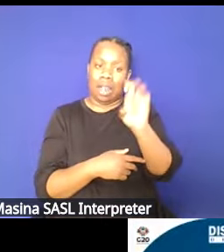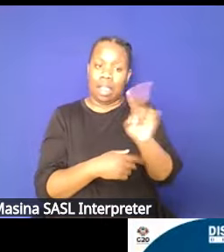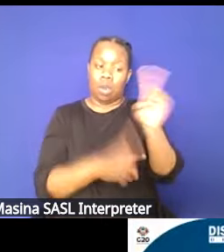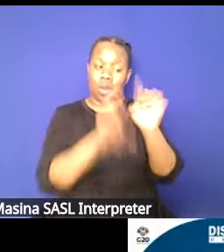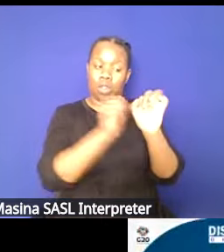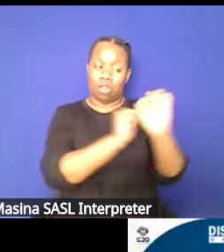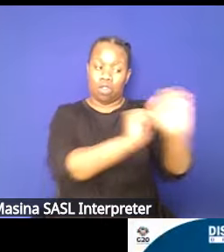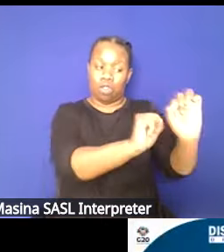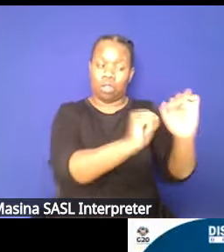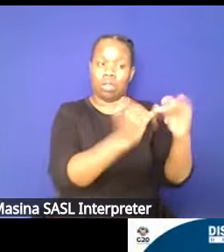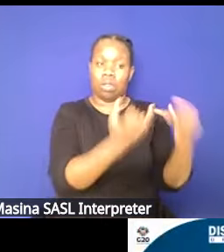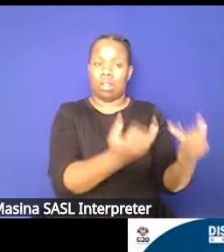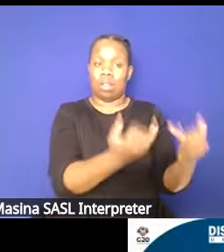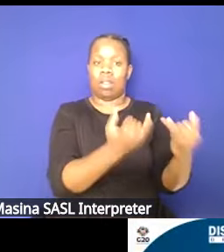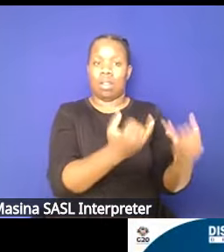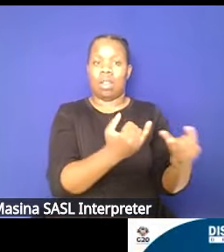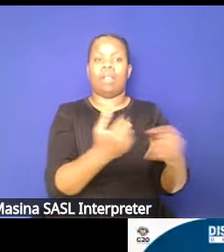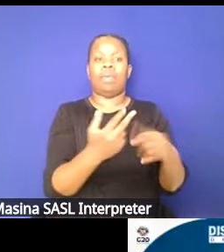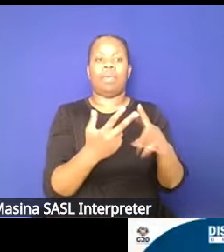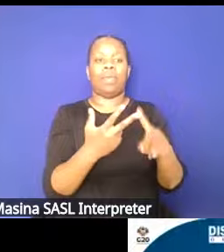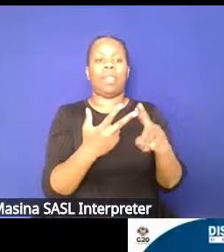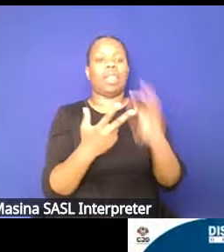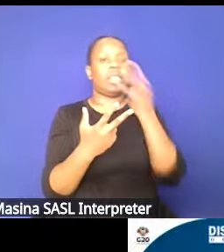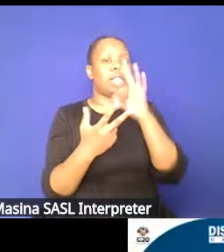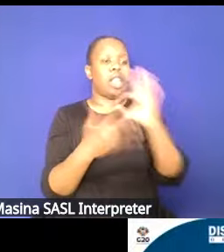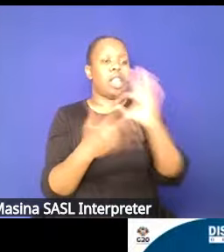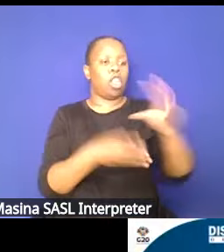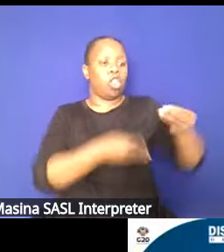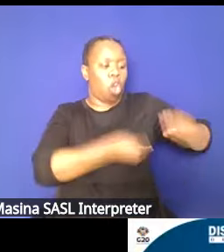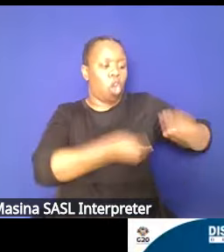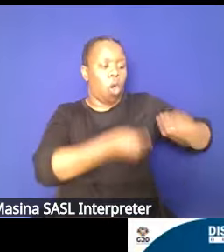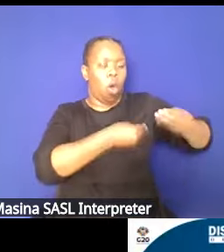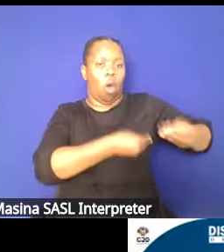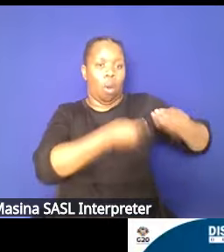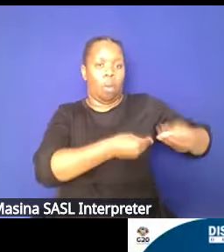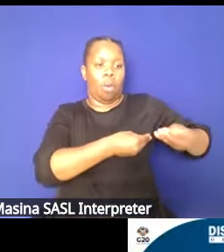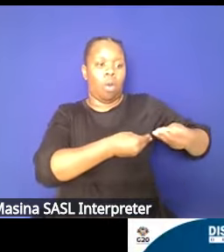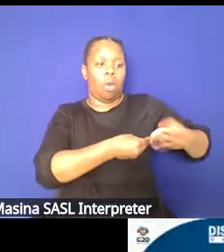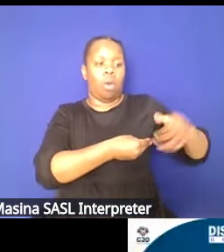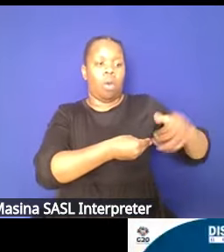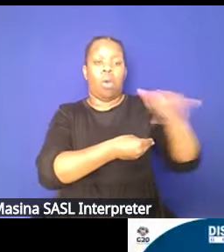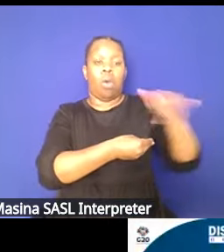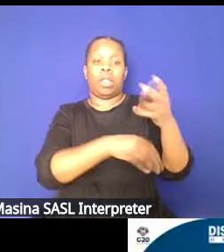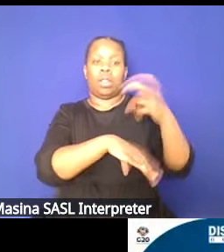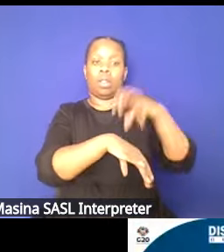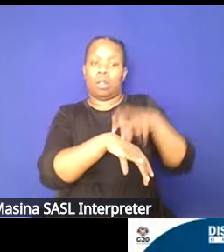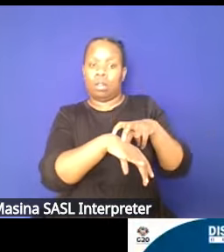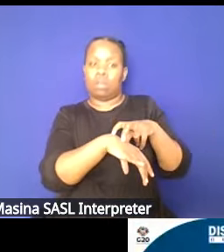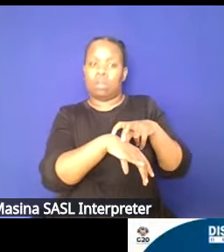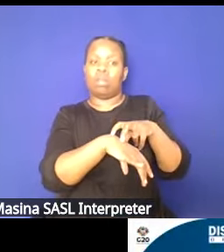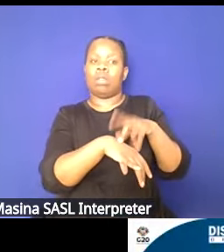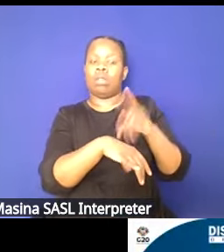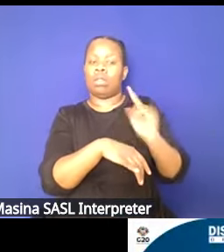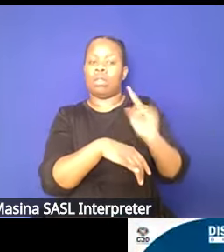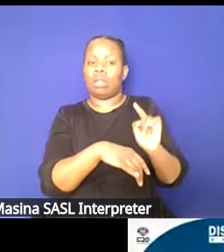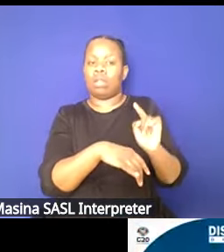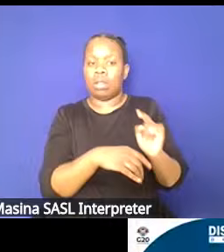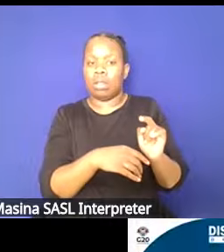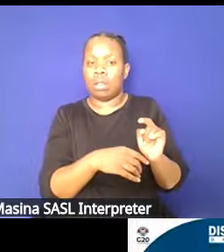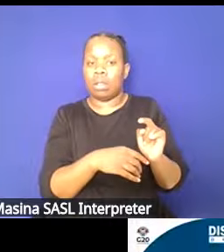It states here, what documents are mandatory for SARS tenders?